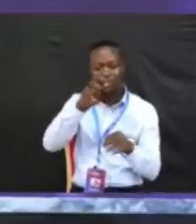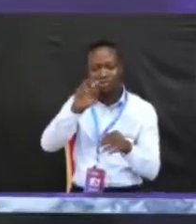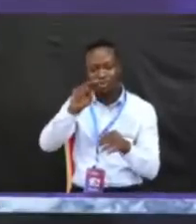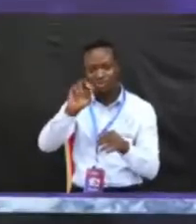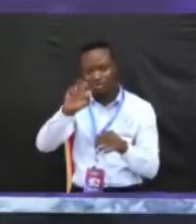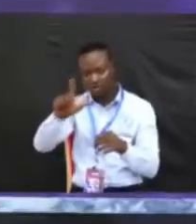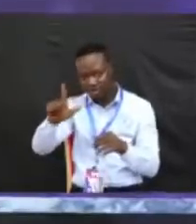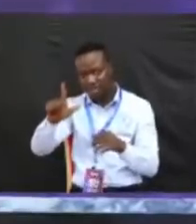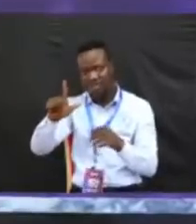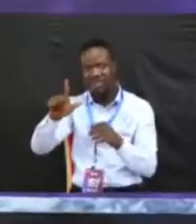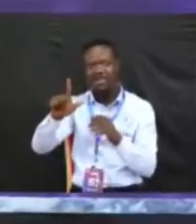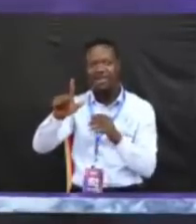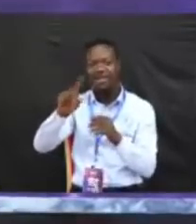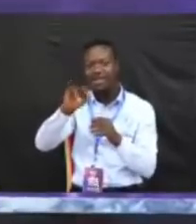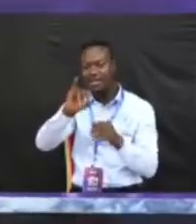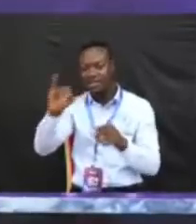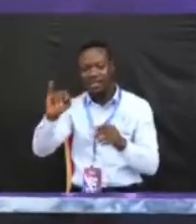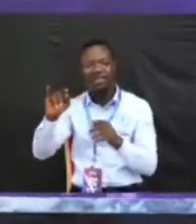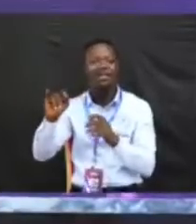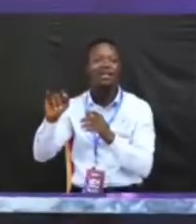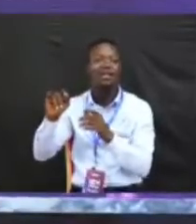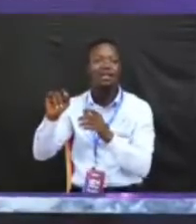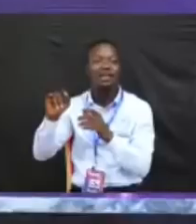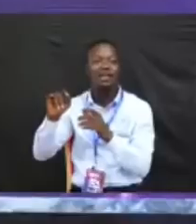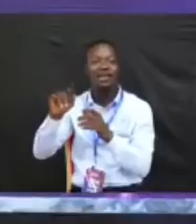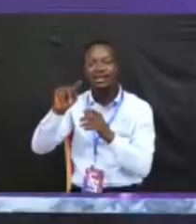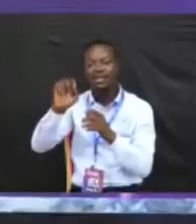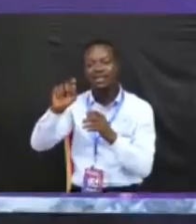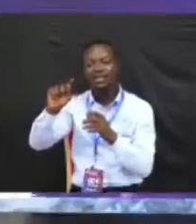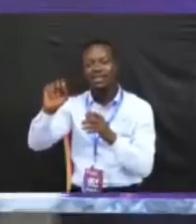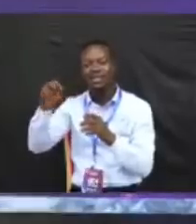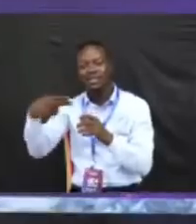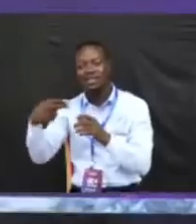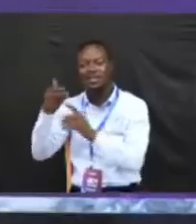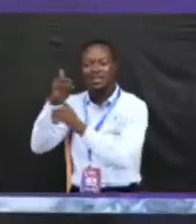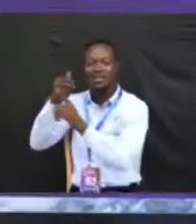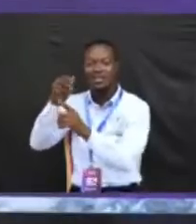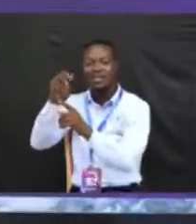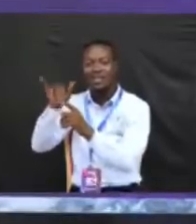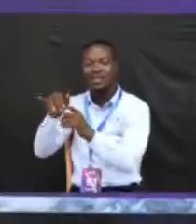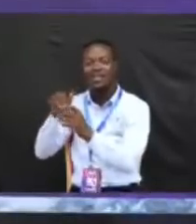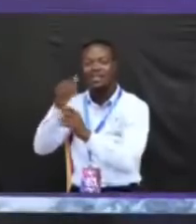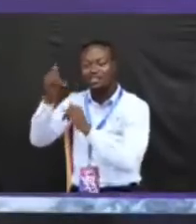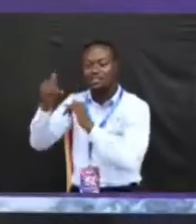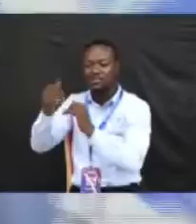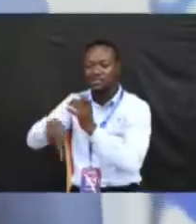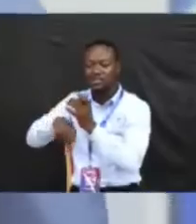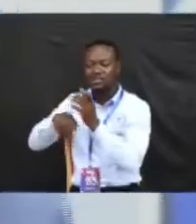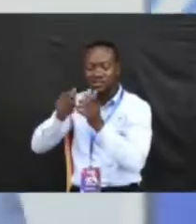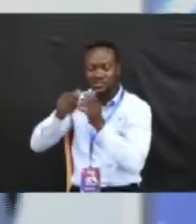Apostle Dr. Emmanuel Nioul, General Secretary, GPCC,